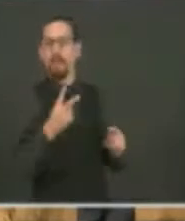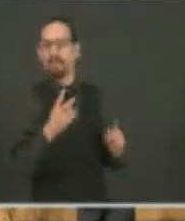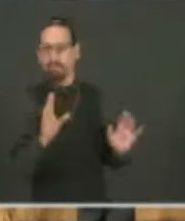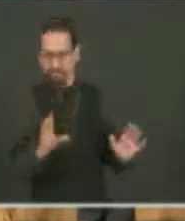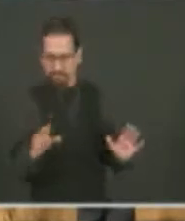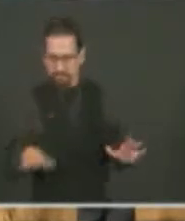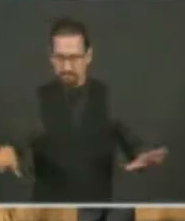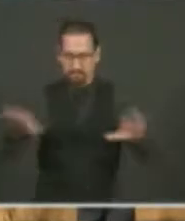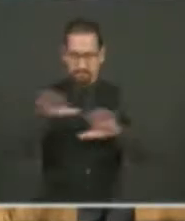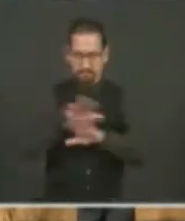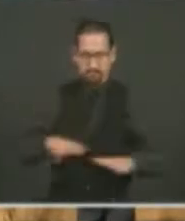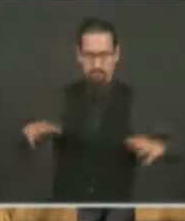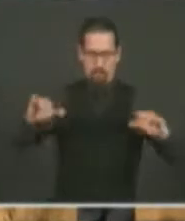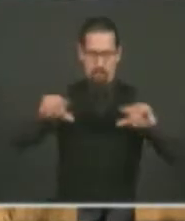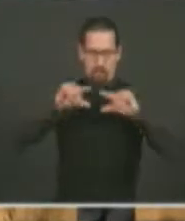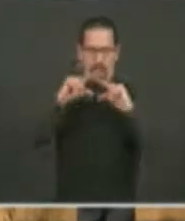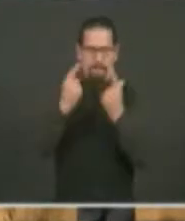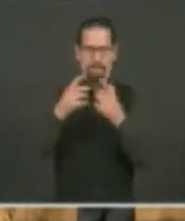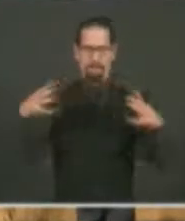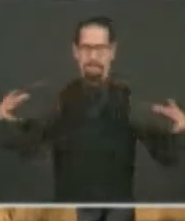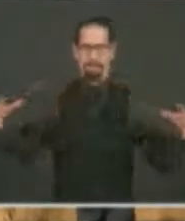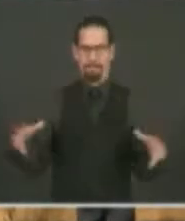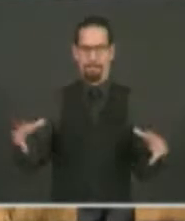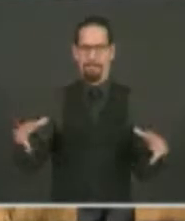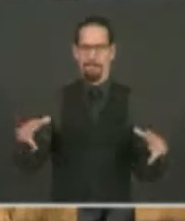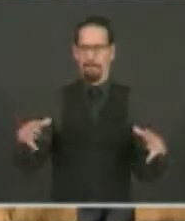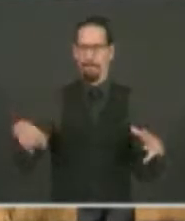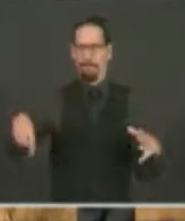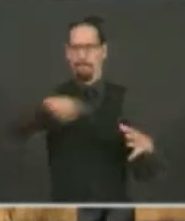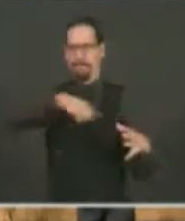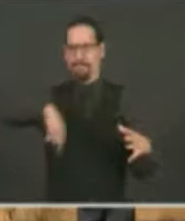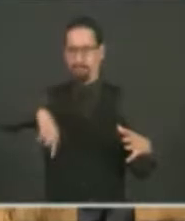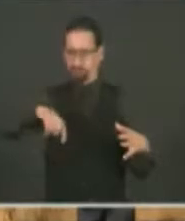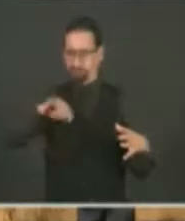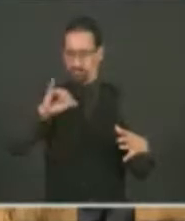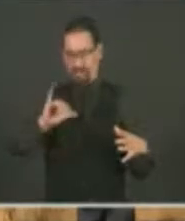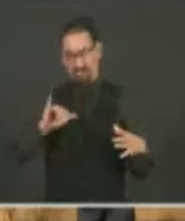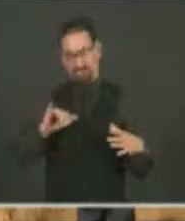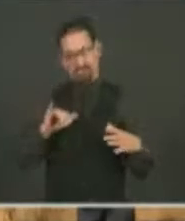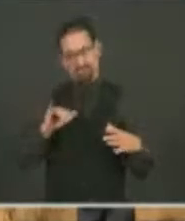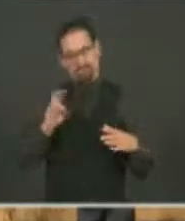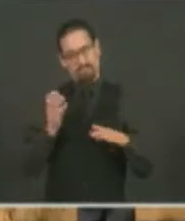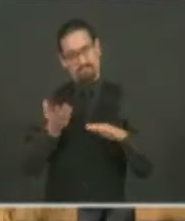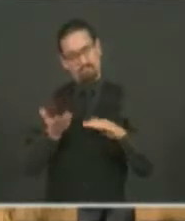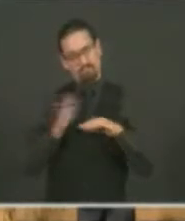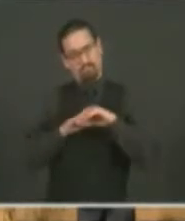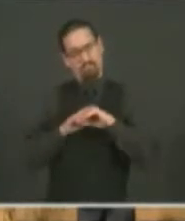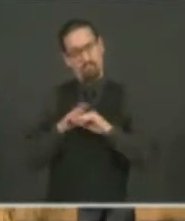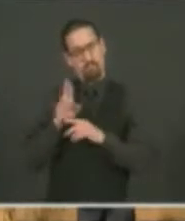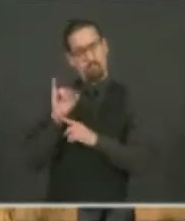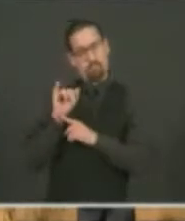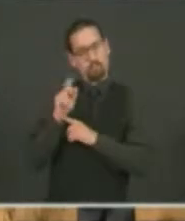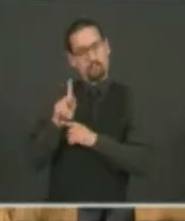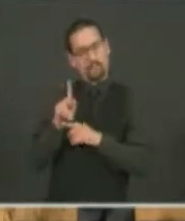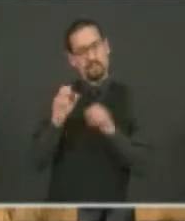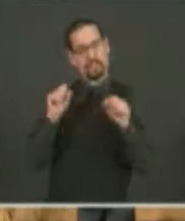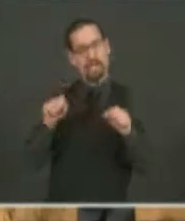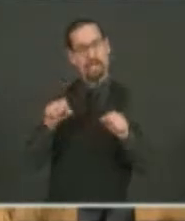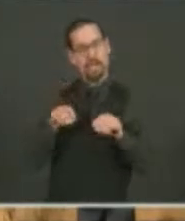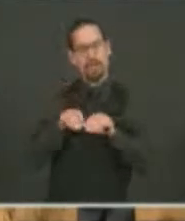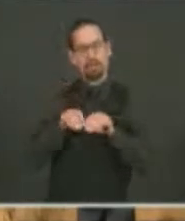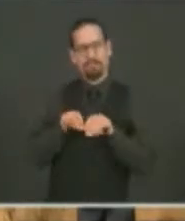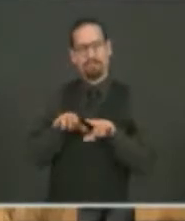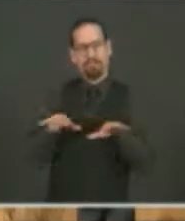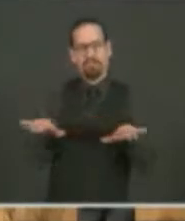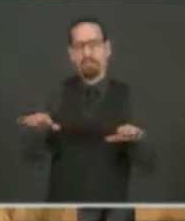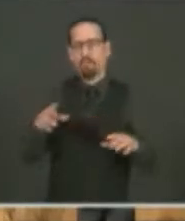Is there any increased risk of transmission because a larger number than